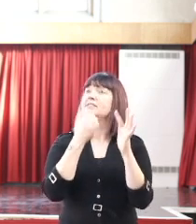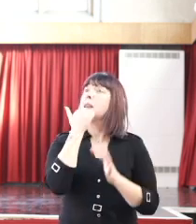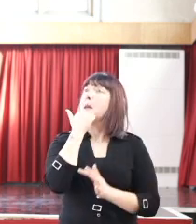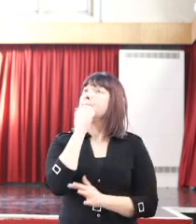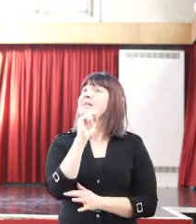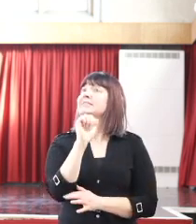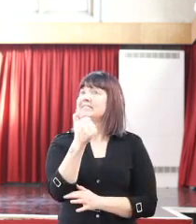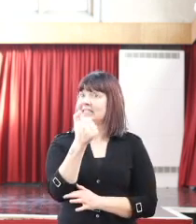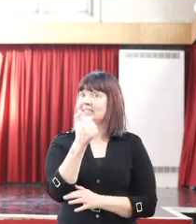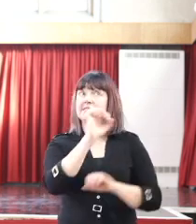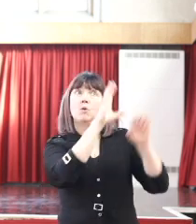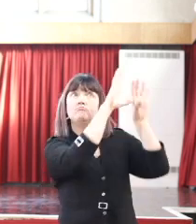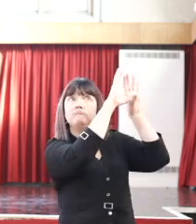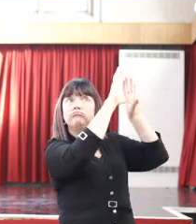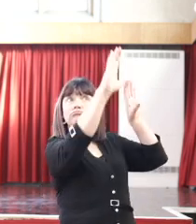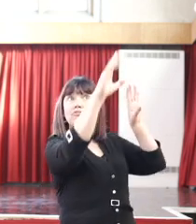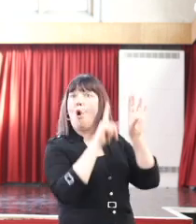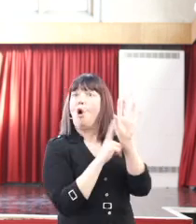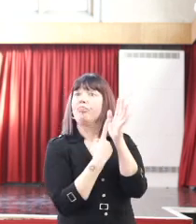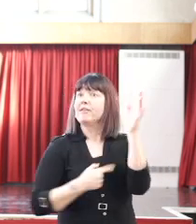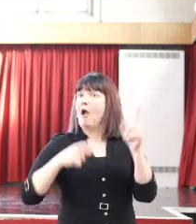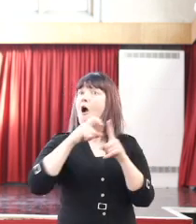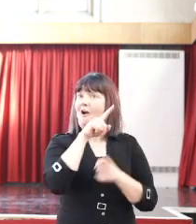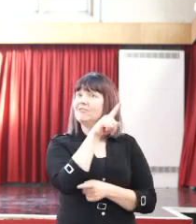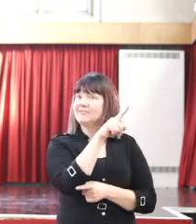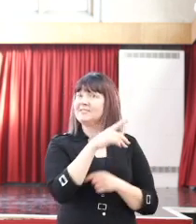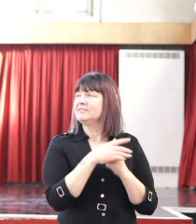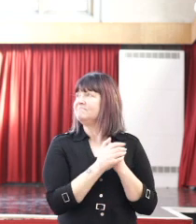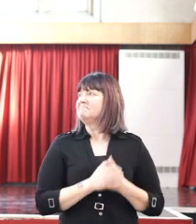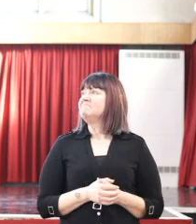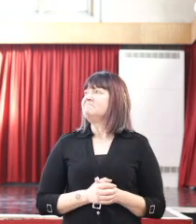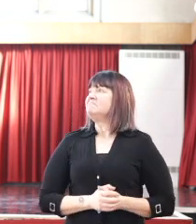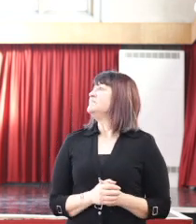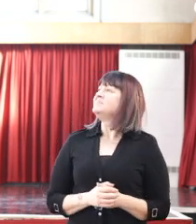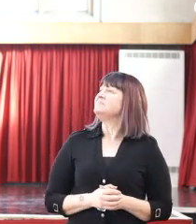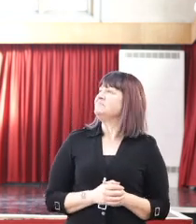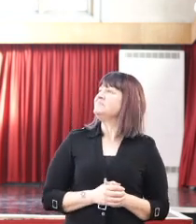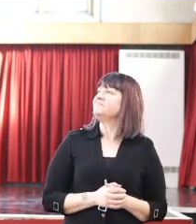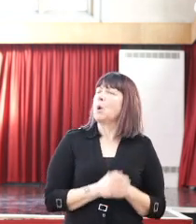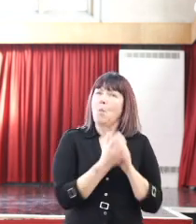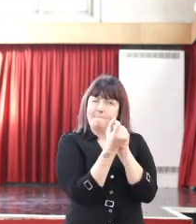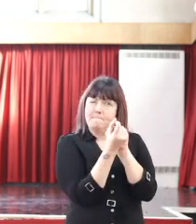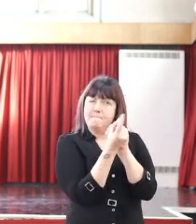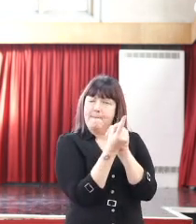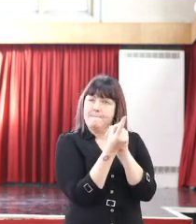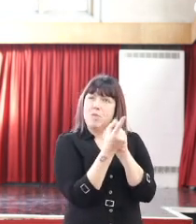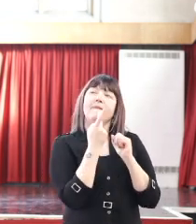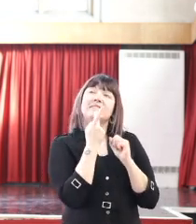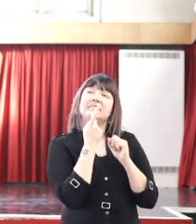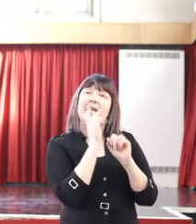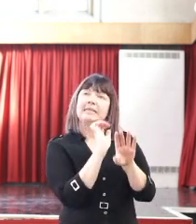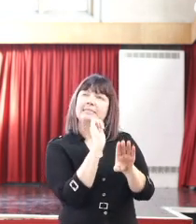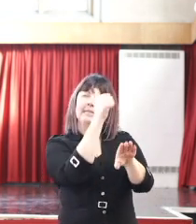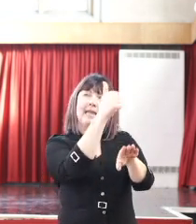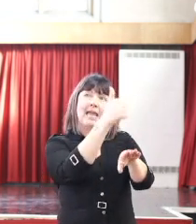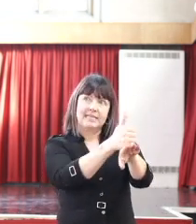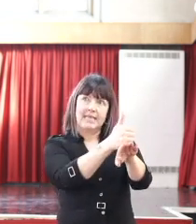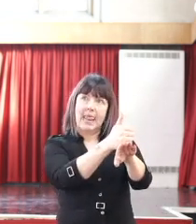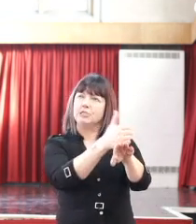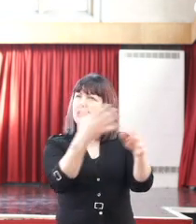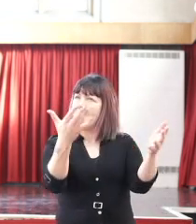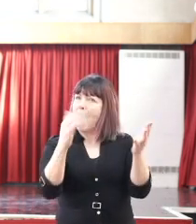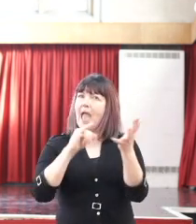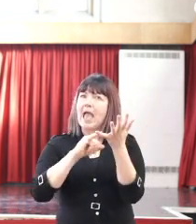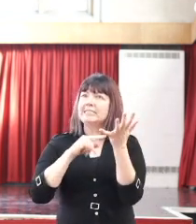yard. And that's close to another one of the great installations in that area at St. Gregory's